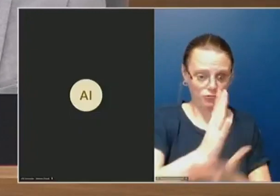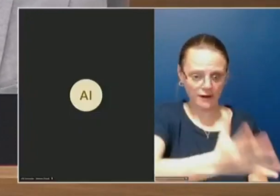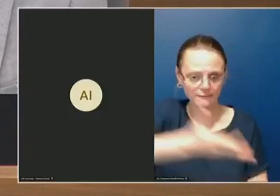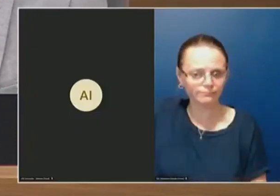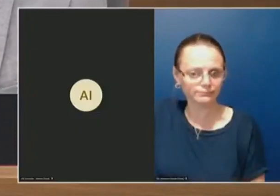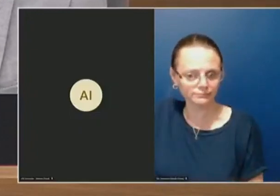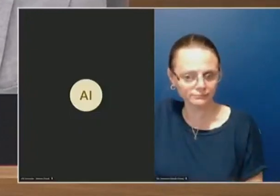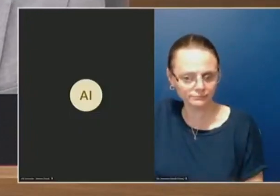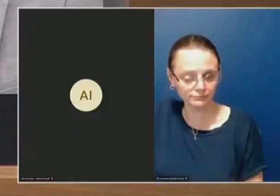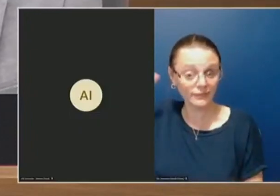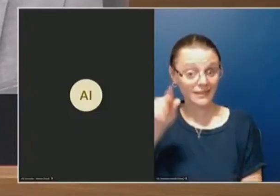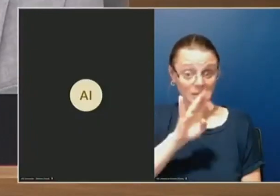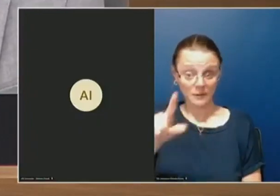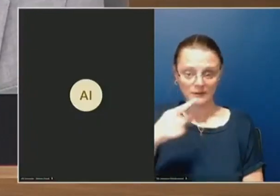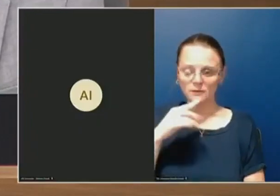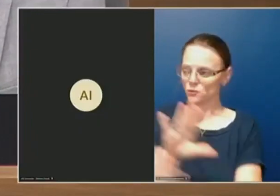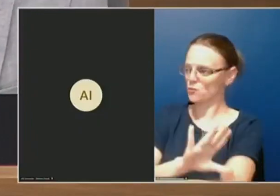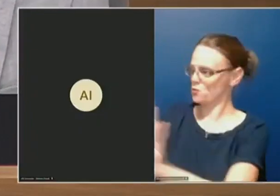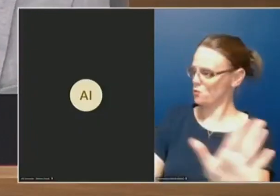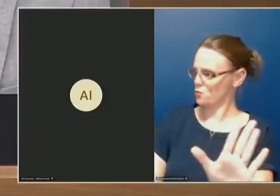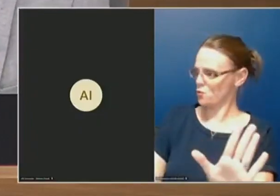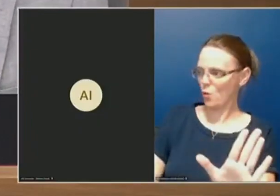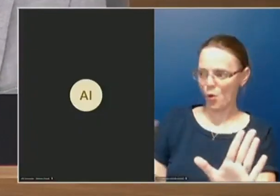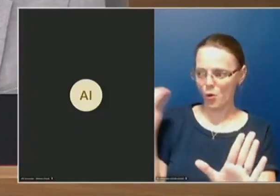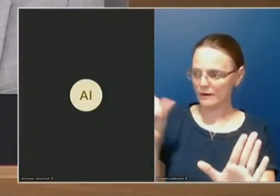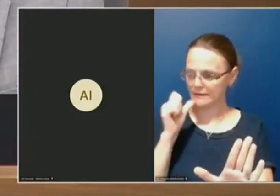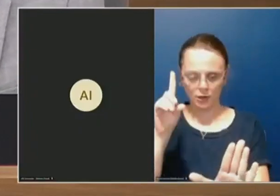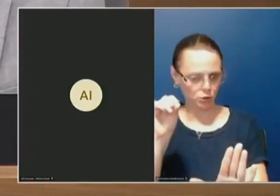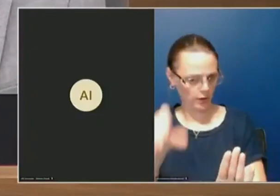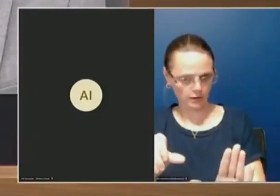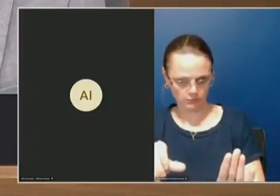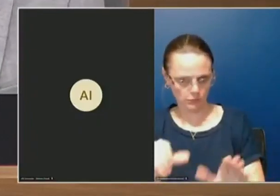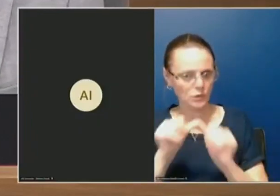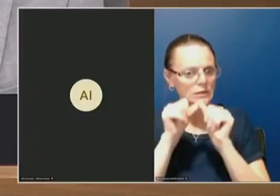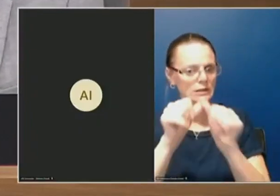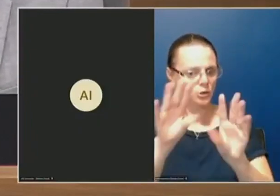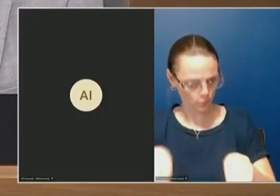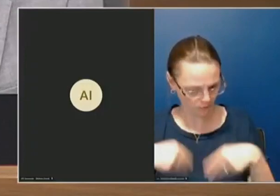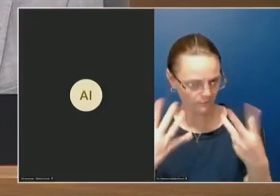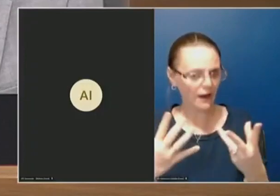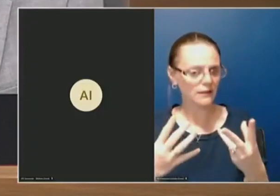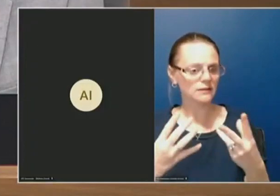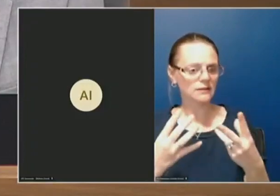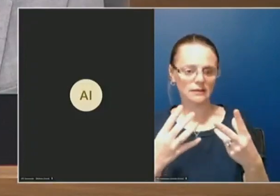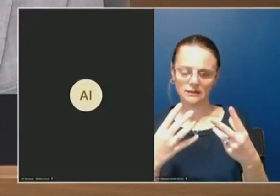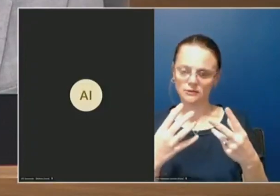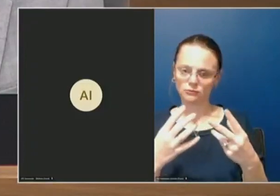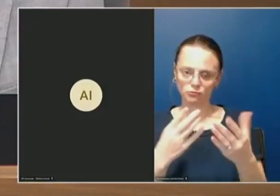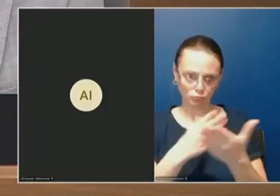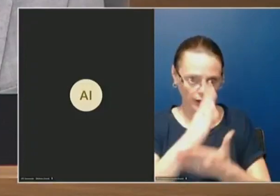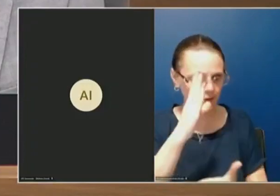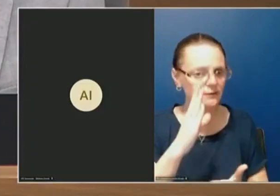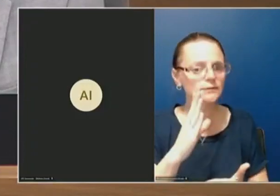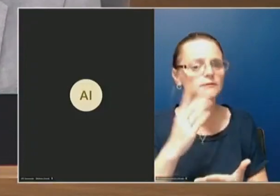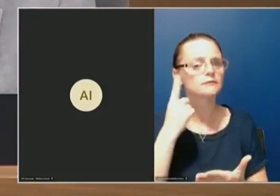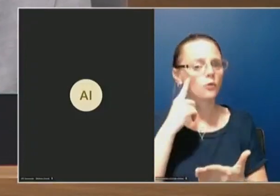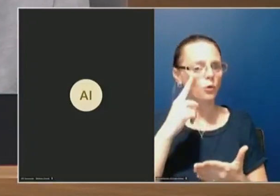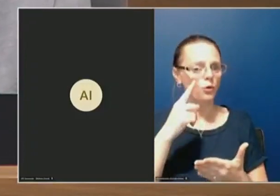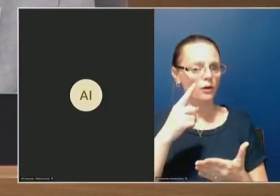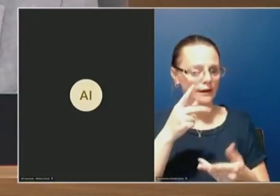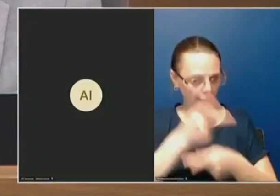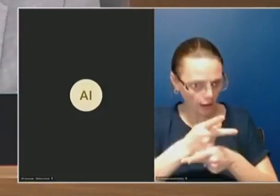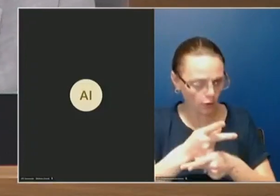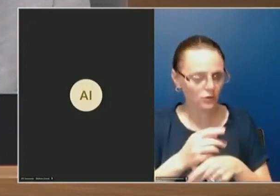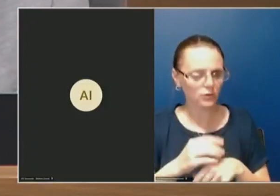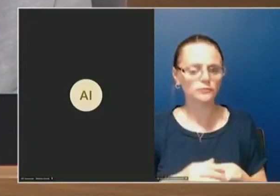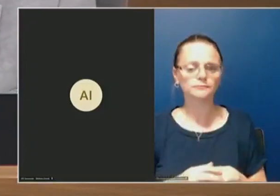is about saying Oregon is not going to do that, and that we're going to continue to offer these fundamental rights. And I